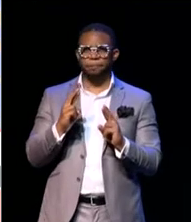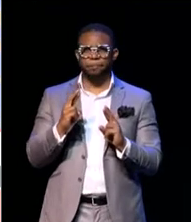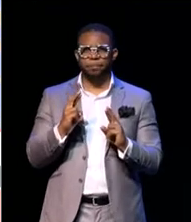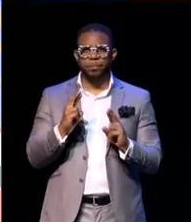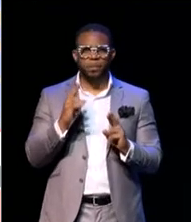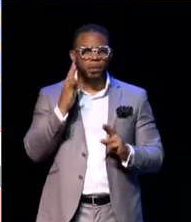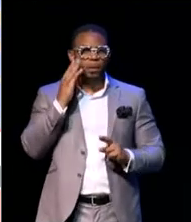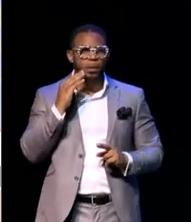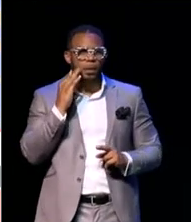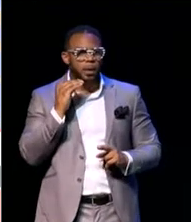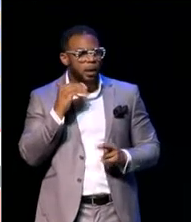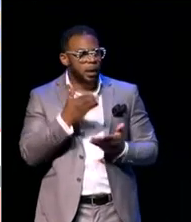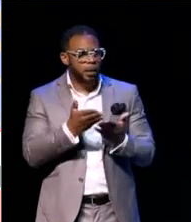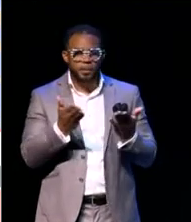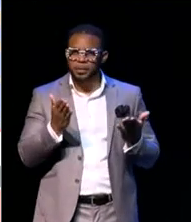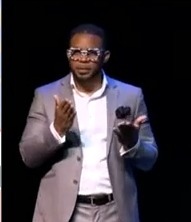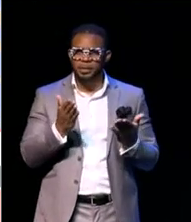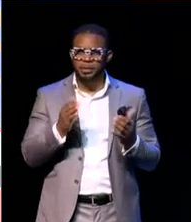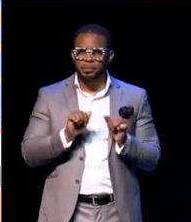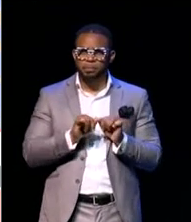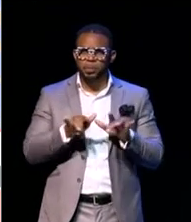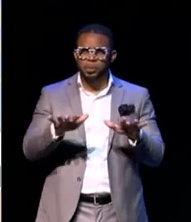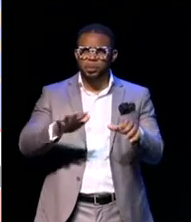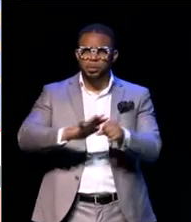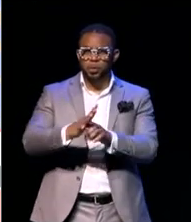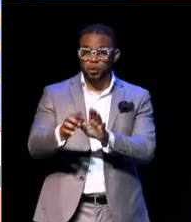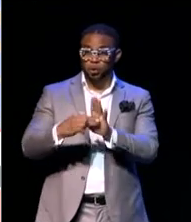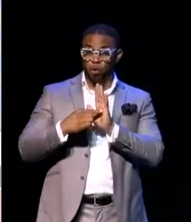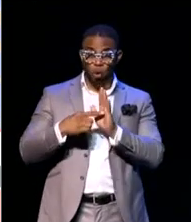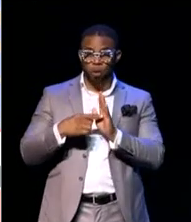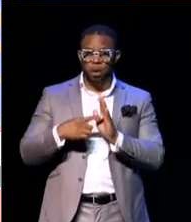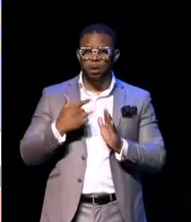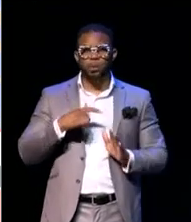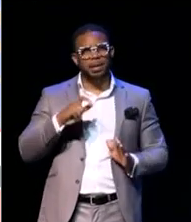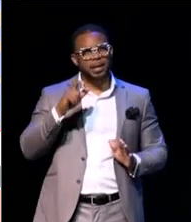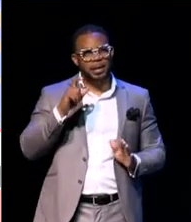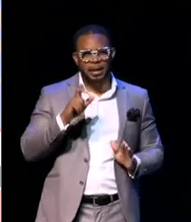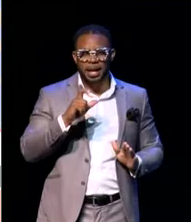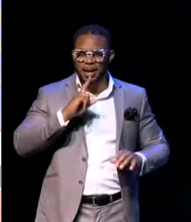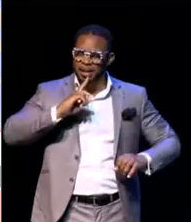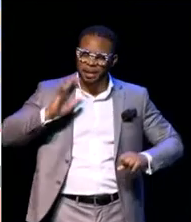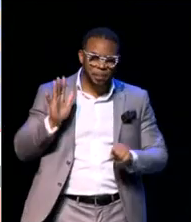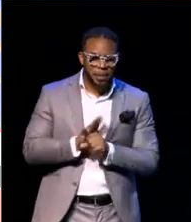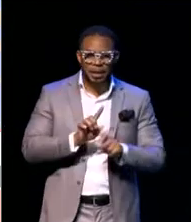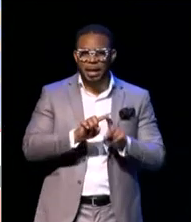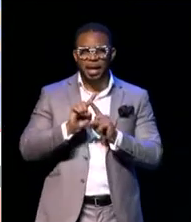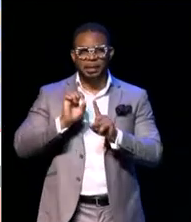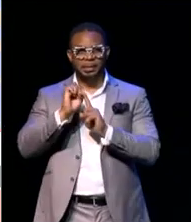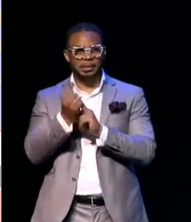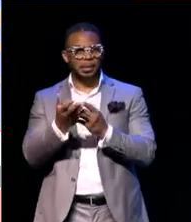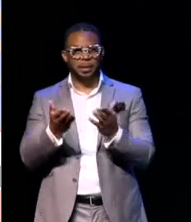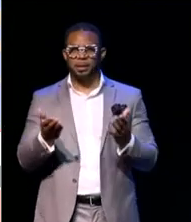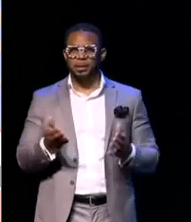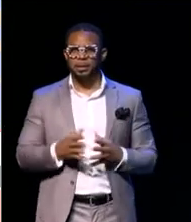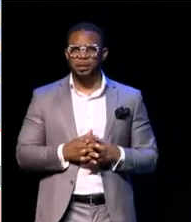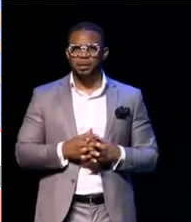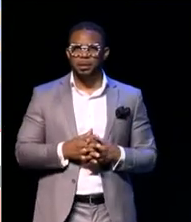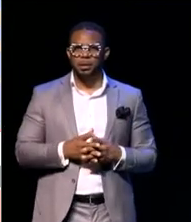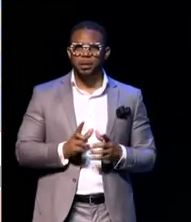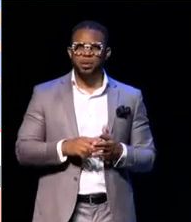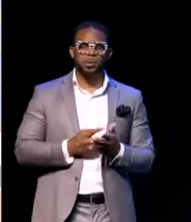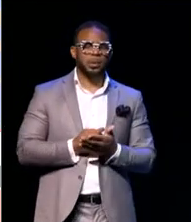the experience of this outbreak shows us is that we've got to commit as a society